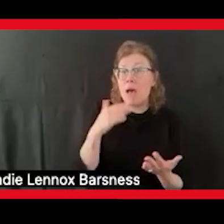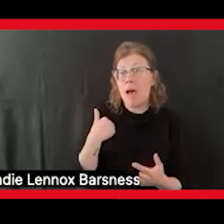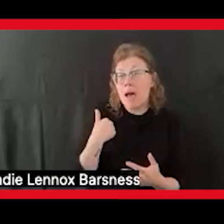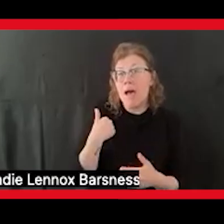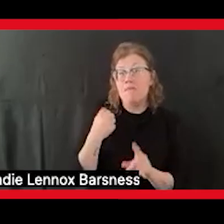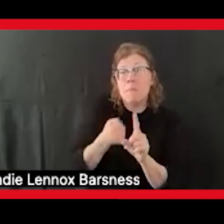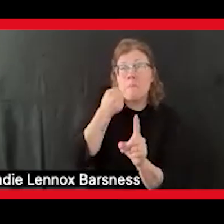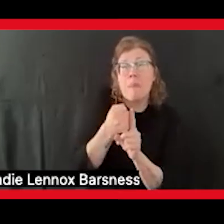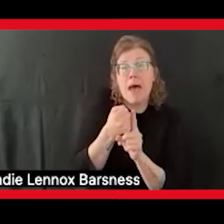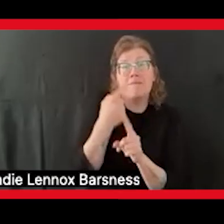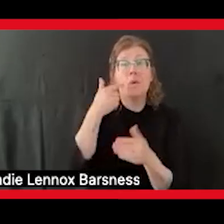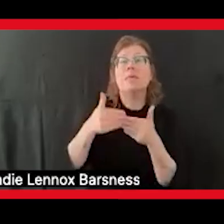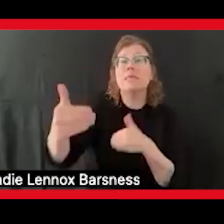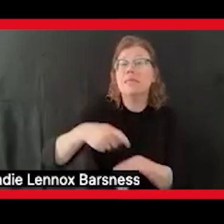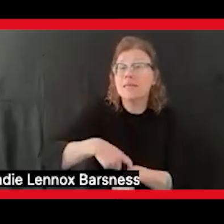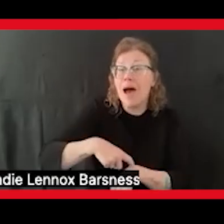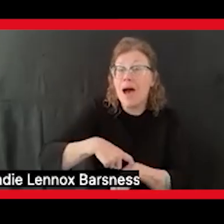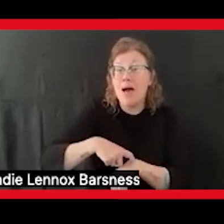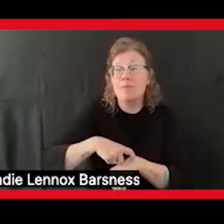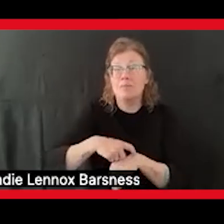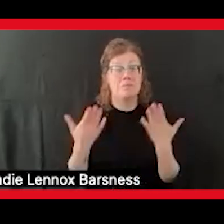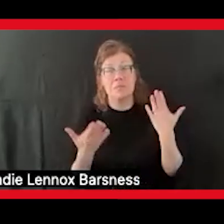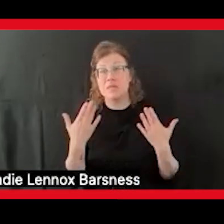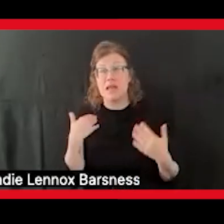application should you choose to apply again.